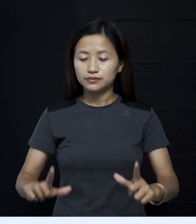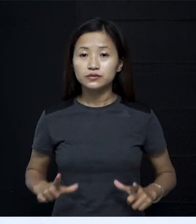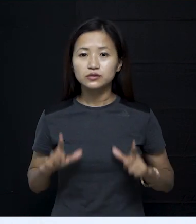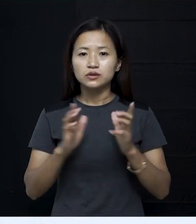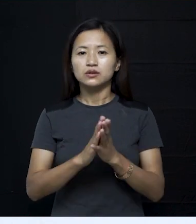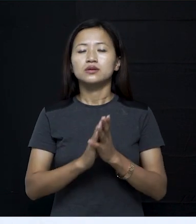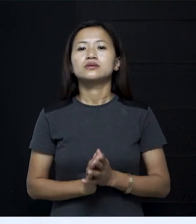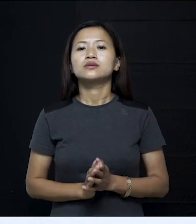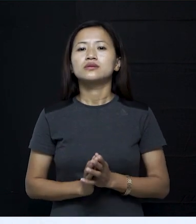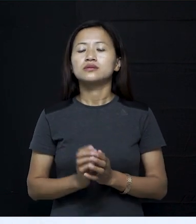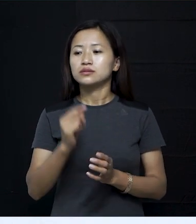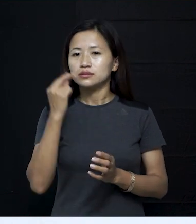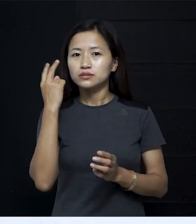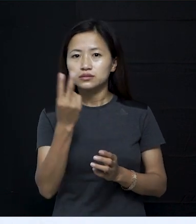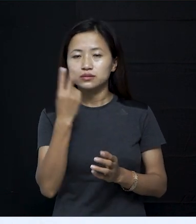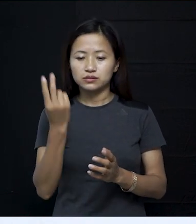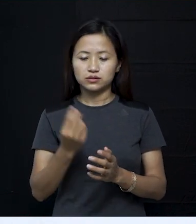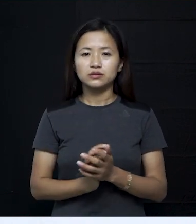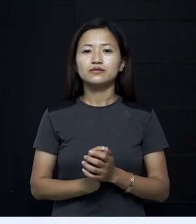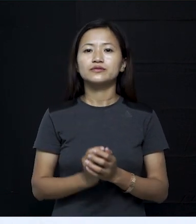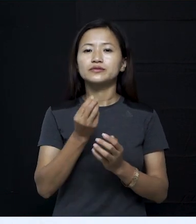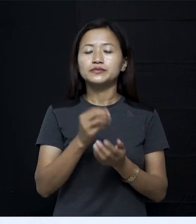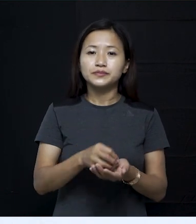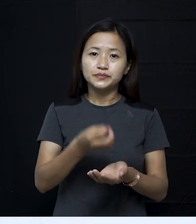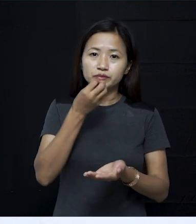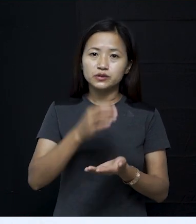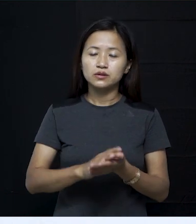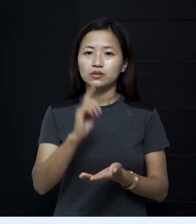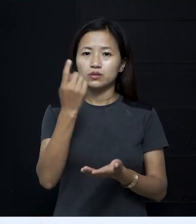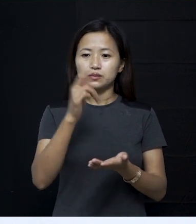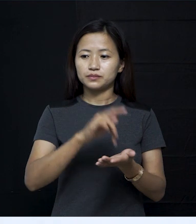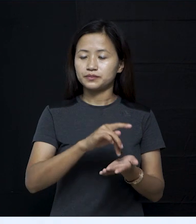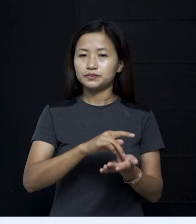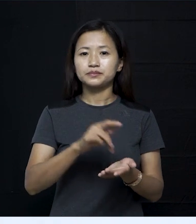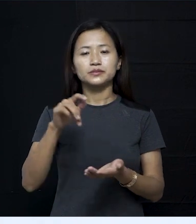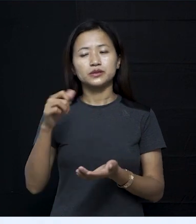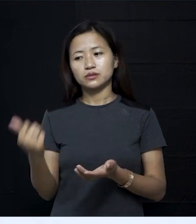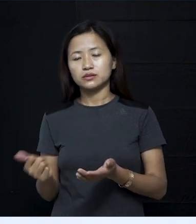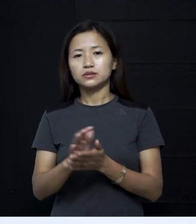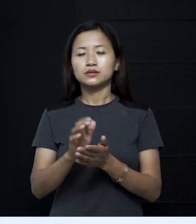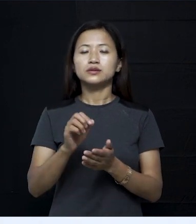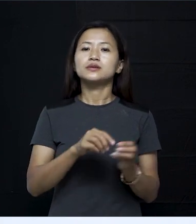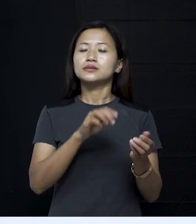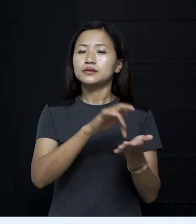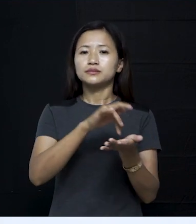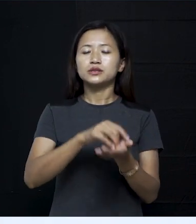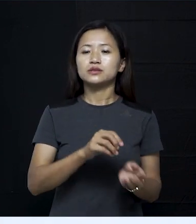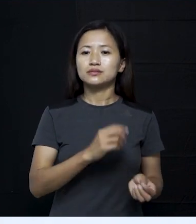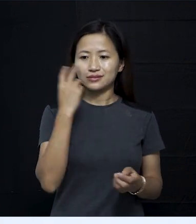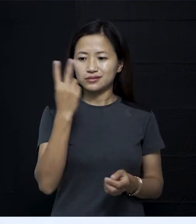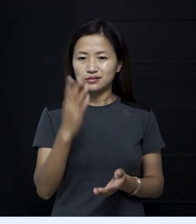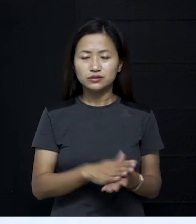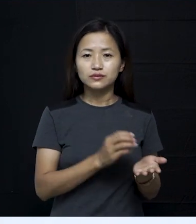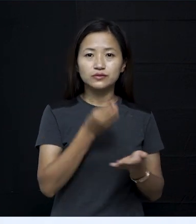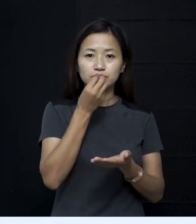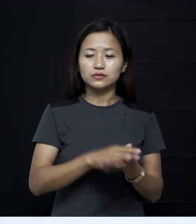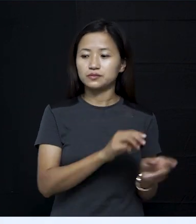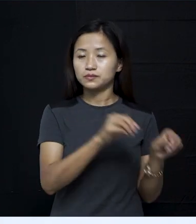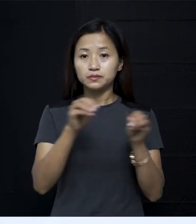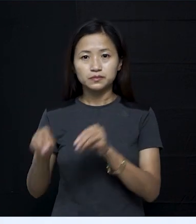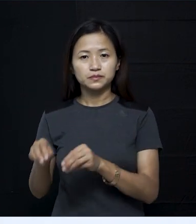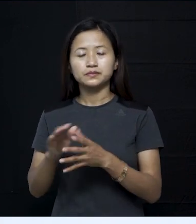life was in search of food, okay. They were moving from one place to another place in search of food. But then we have